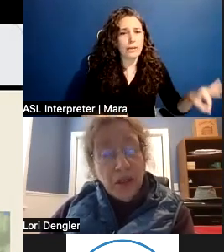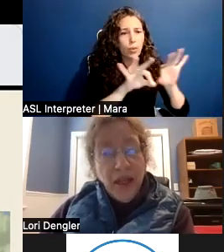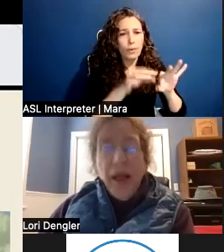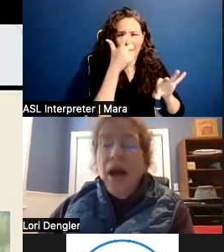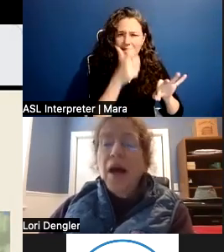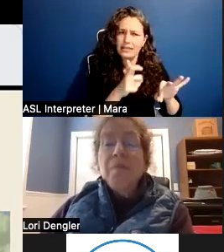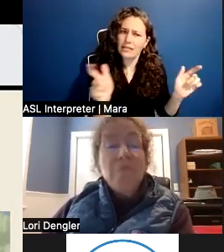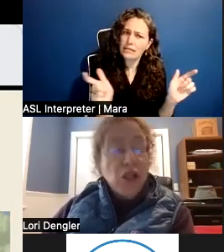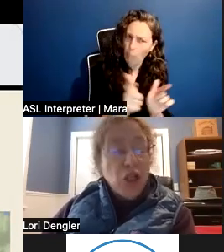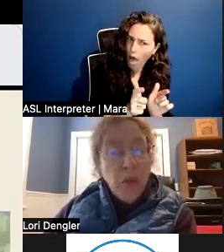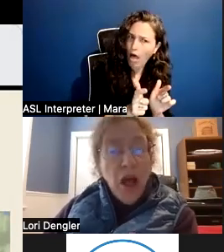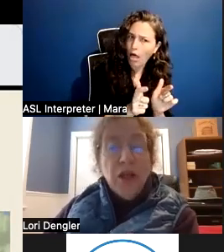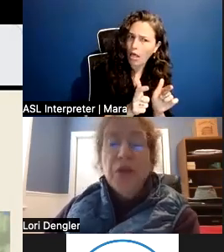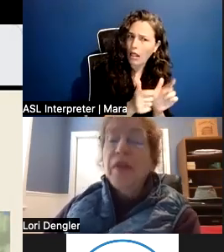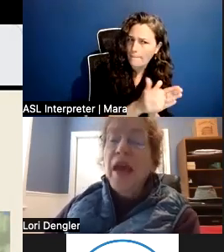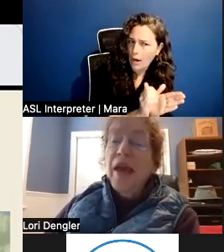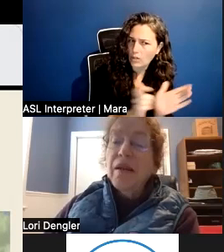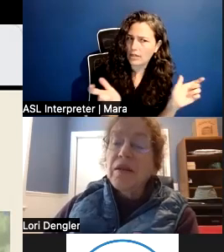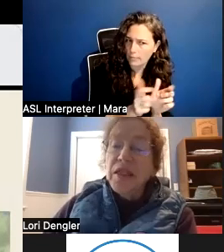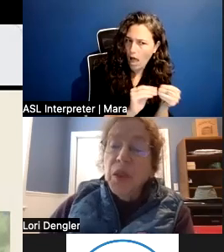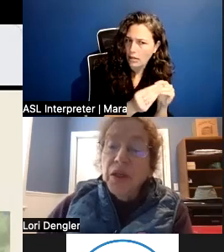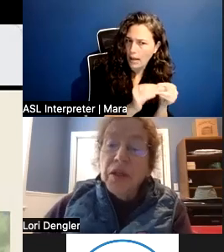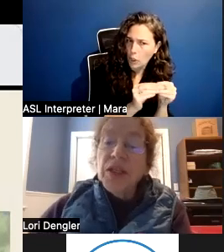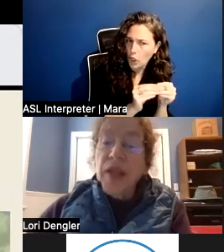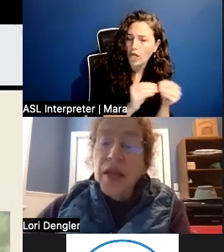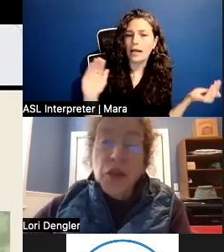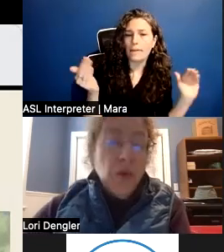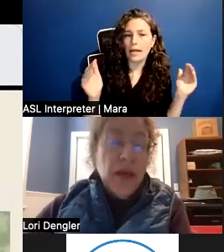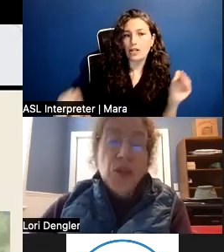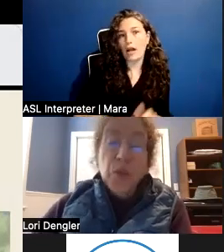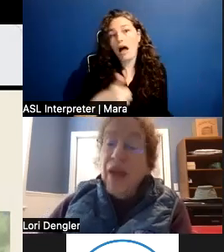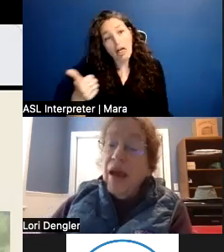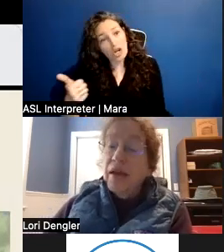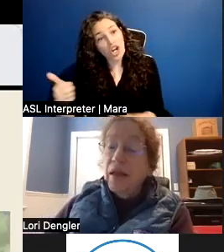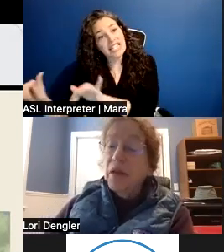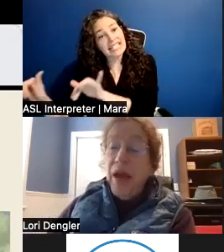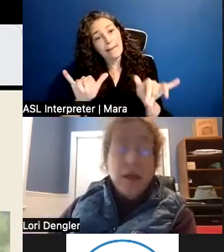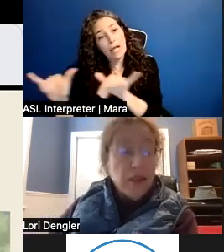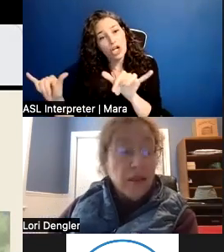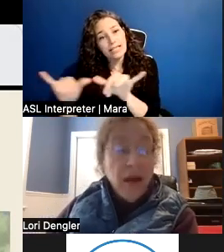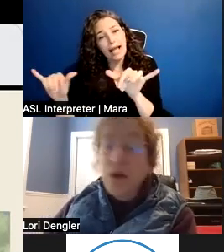number. Much smaller than similar sized earthquakes we've had in